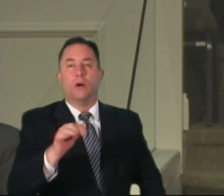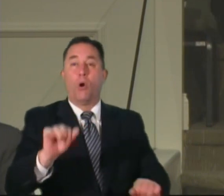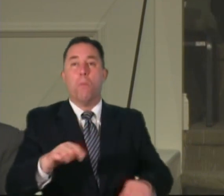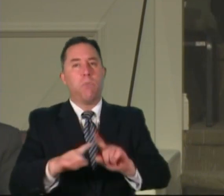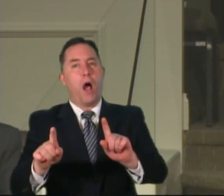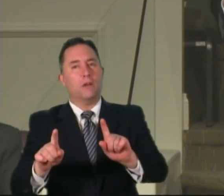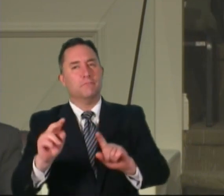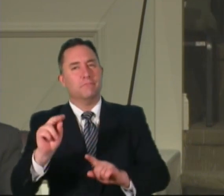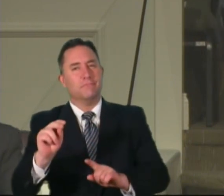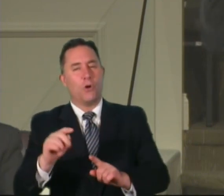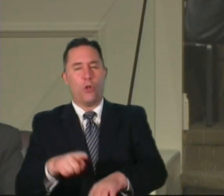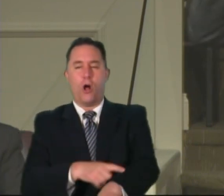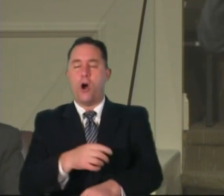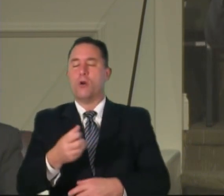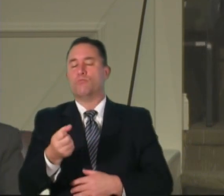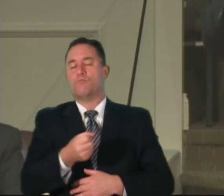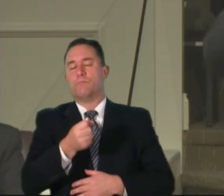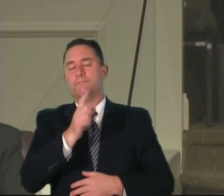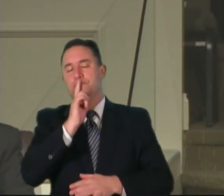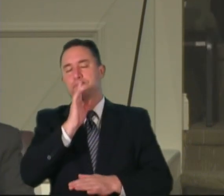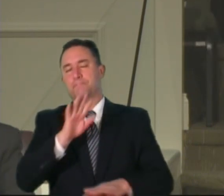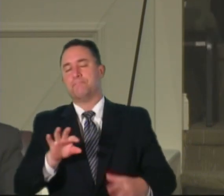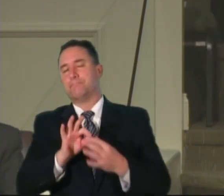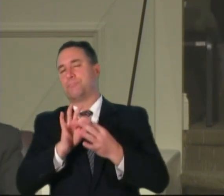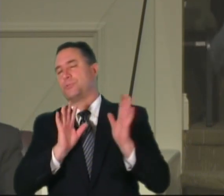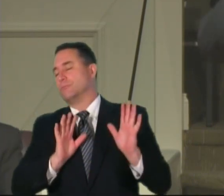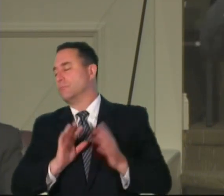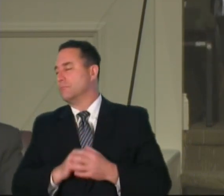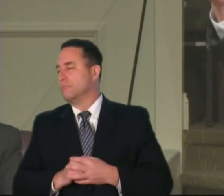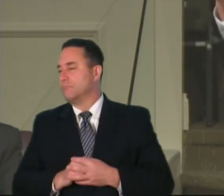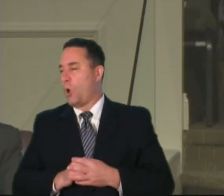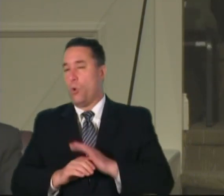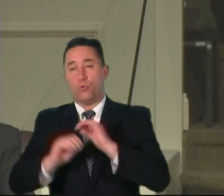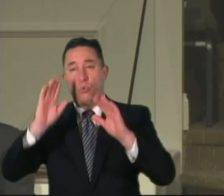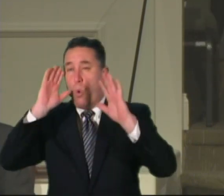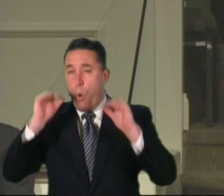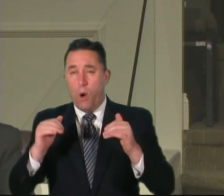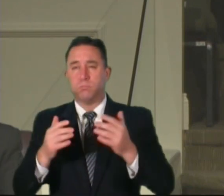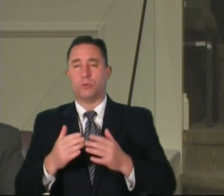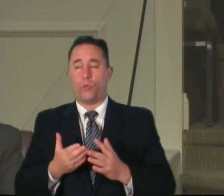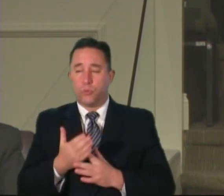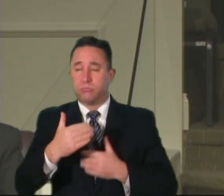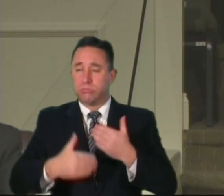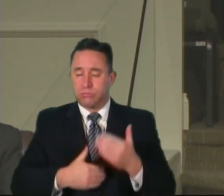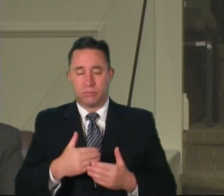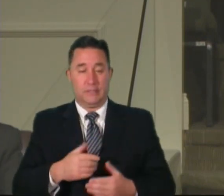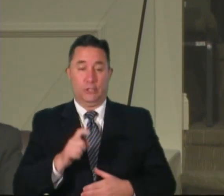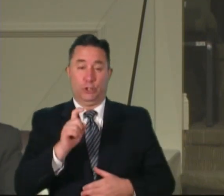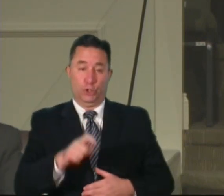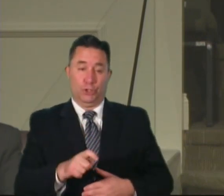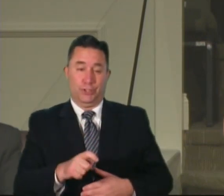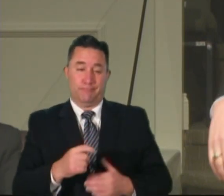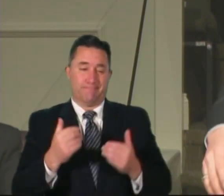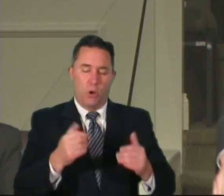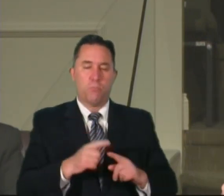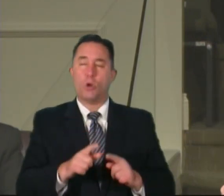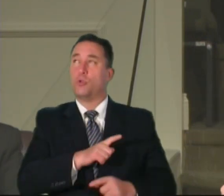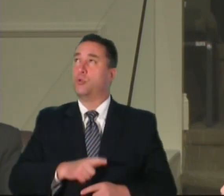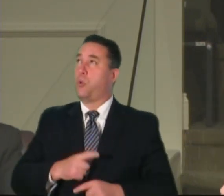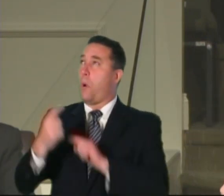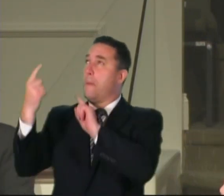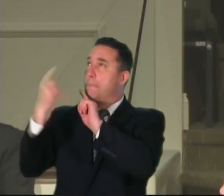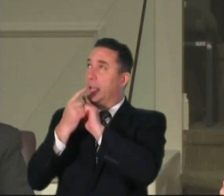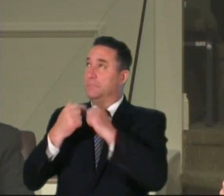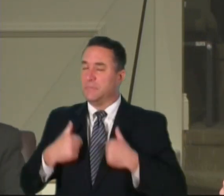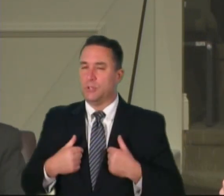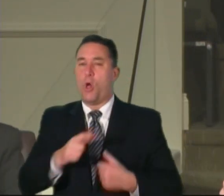but after long abstinence, they had gone through a place of no hope. He says, listen, we shouldn't have done this, but the Lord's met with me. And by the